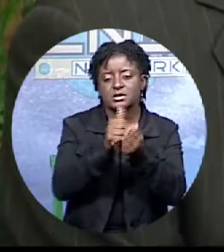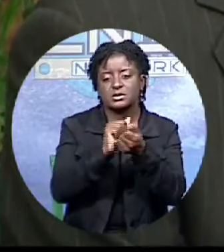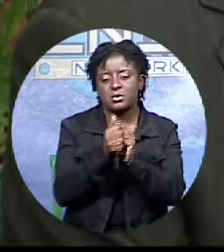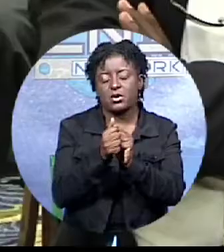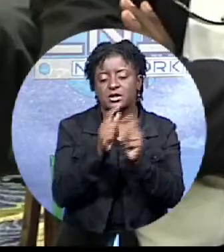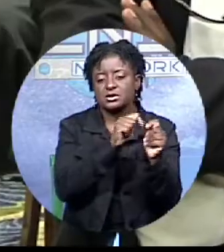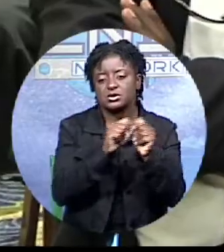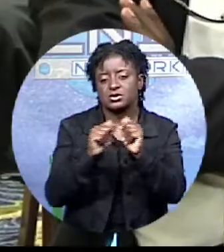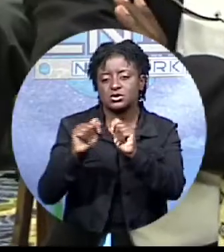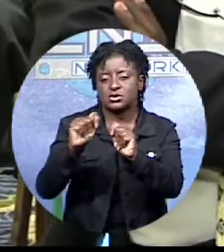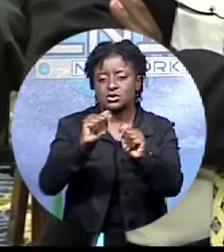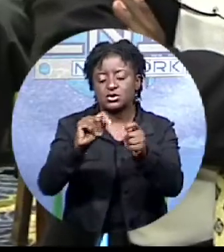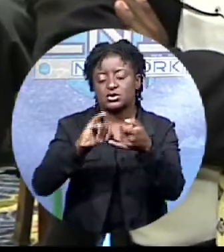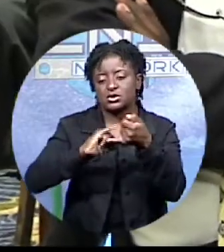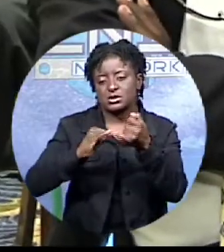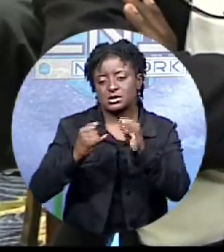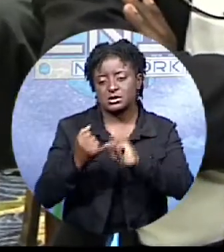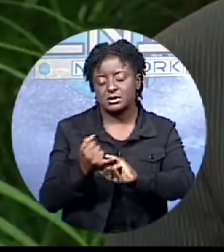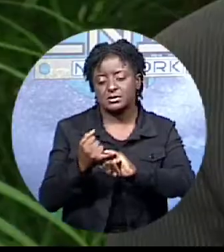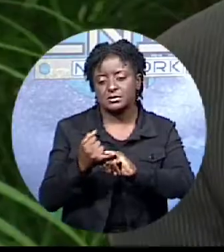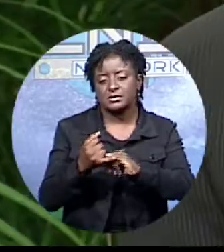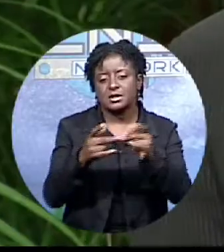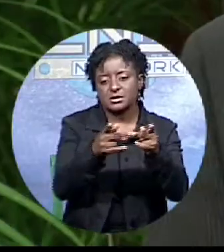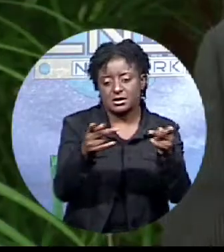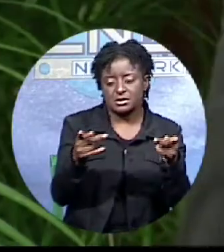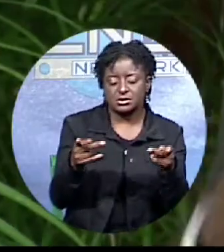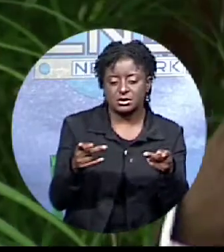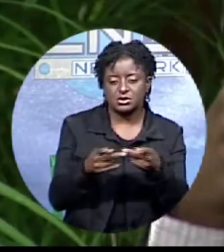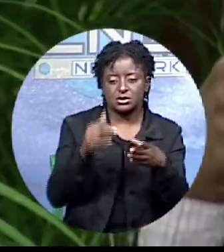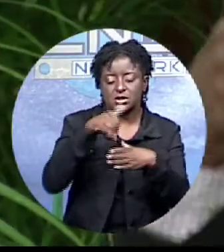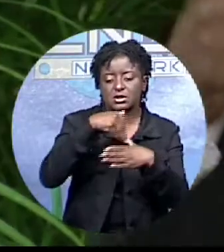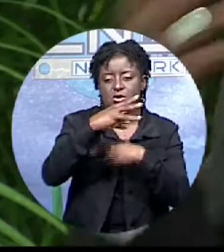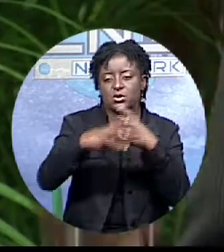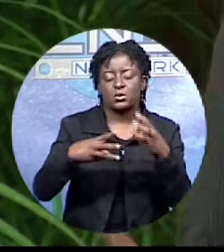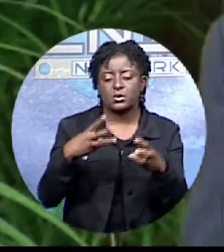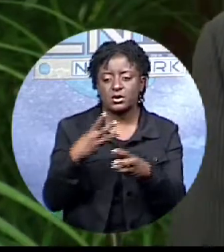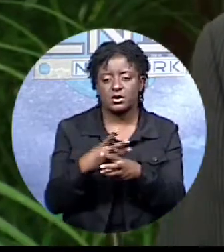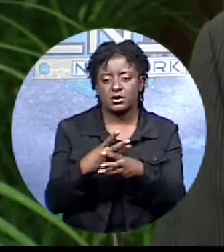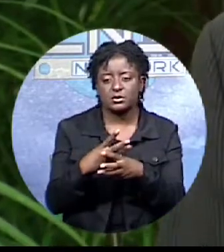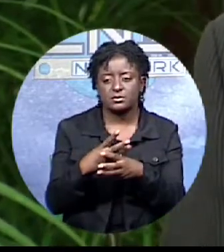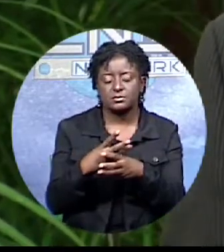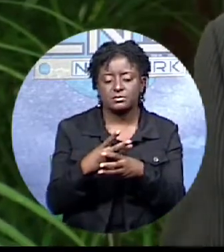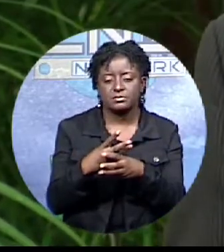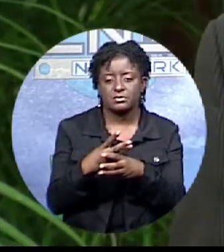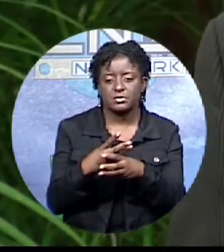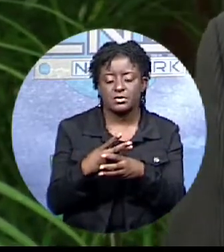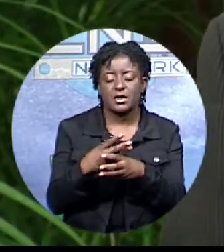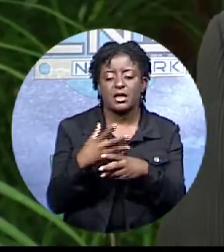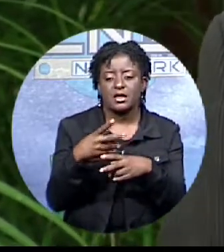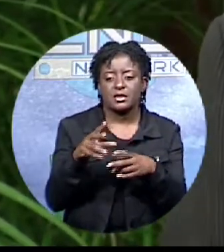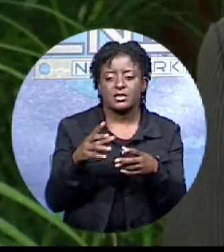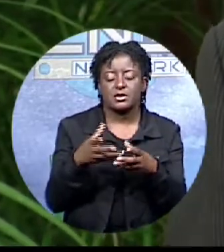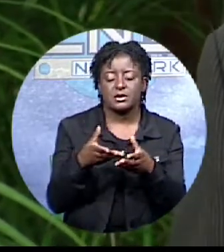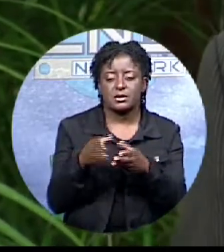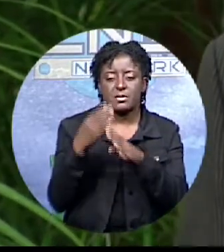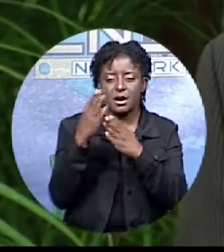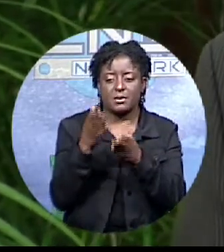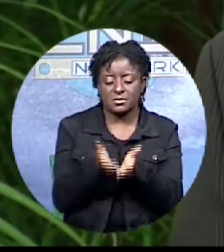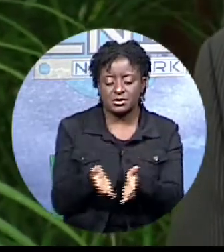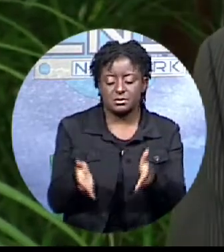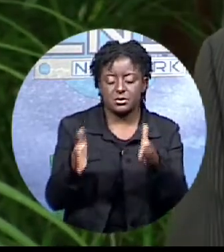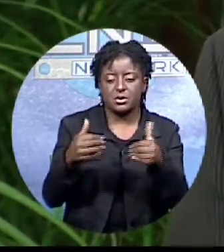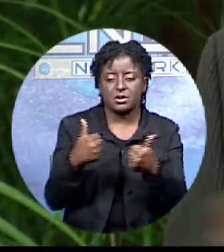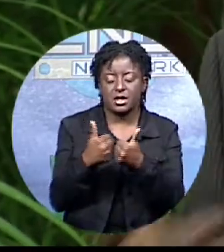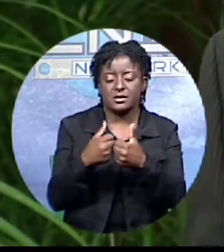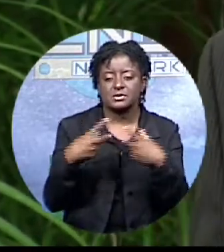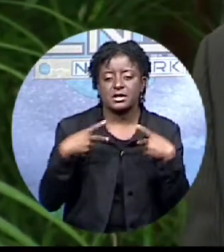what this tournament series, bowl games, we have a huge slate of things next year. We're welcoming the